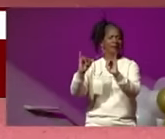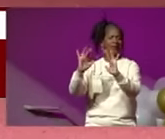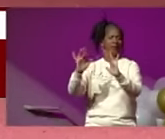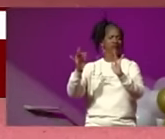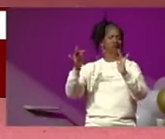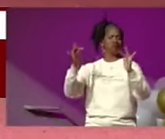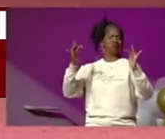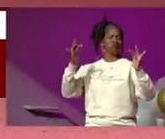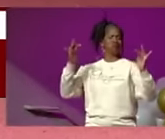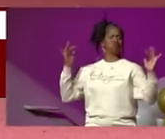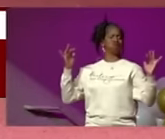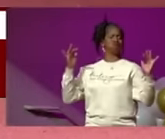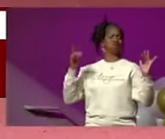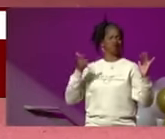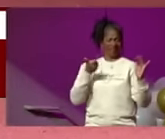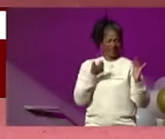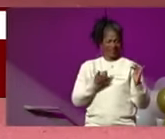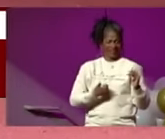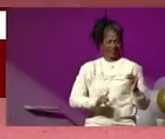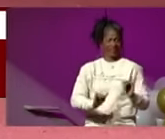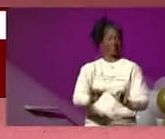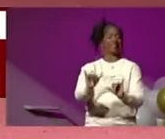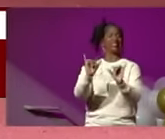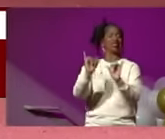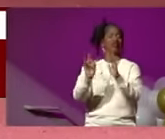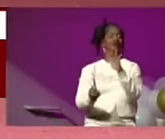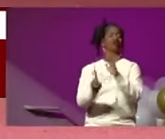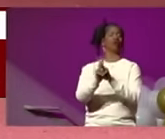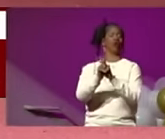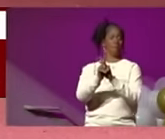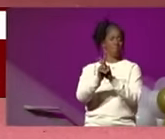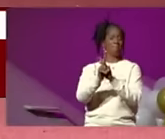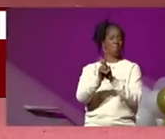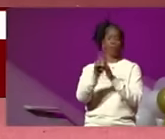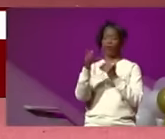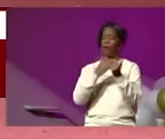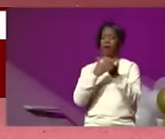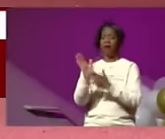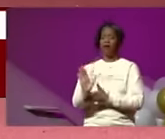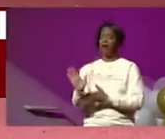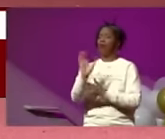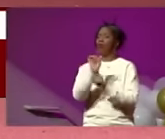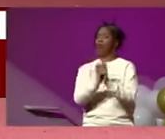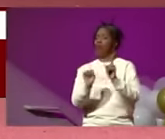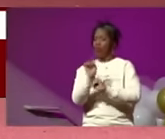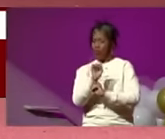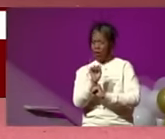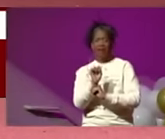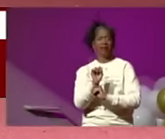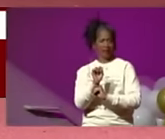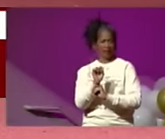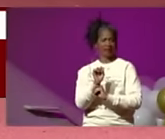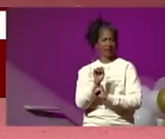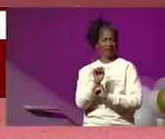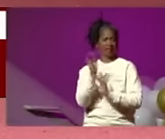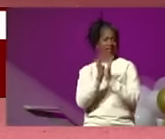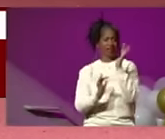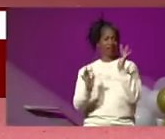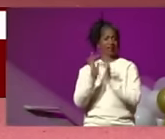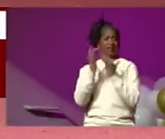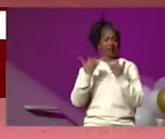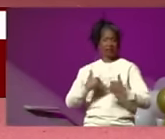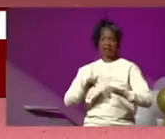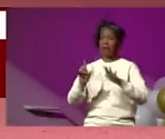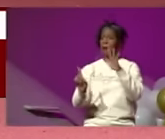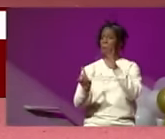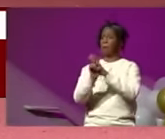up in your dark situations. That child still is here for us when we're going